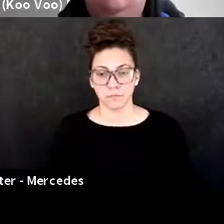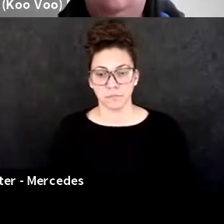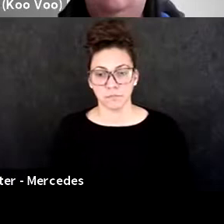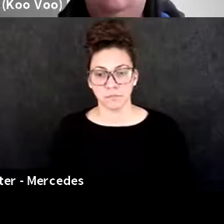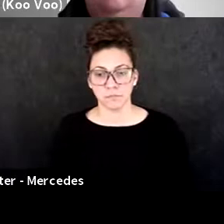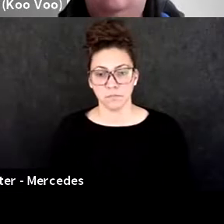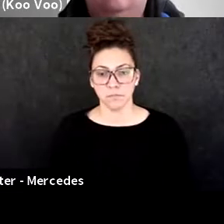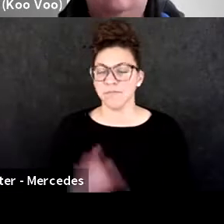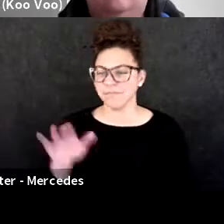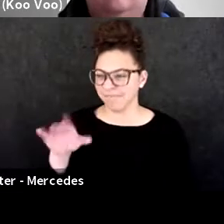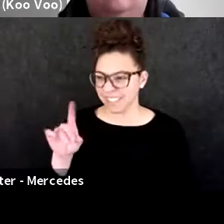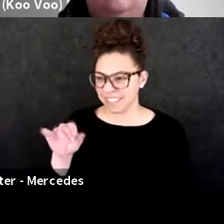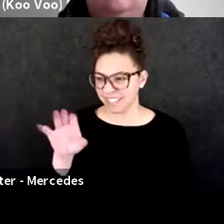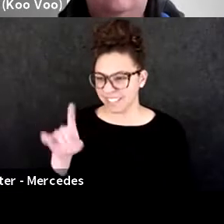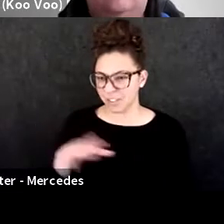David, you're on mute.